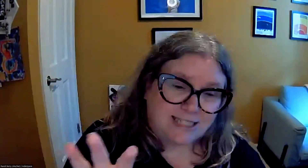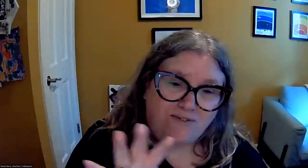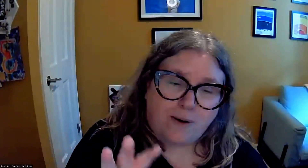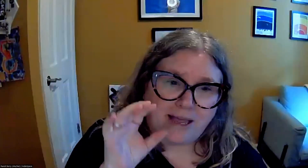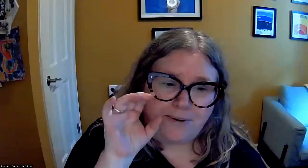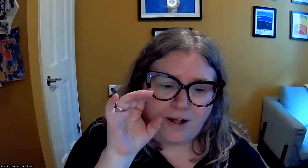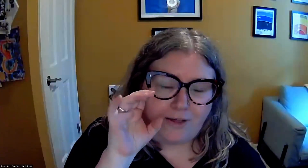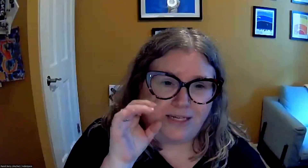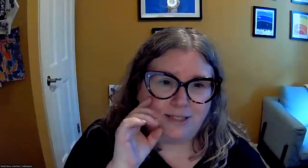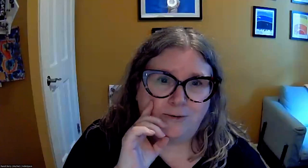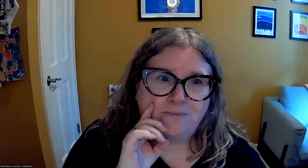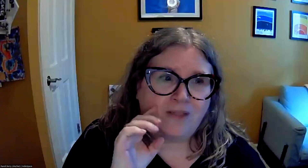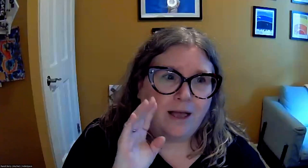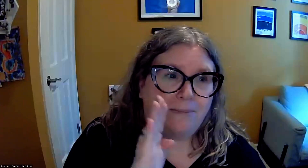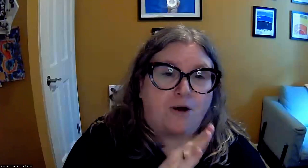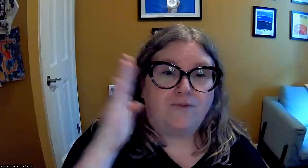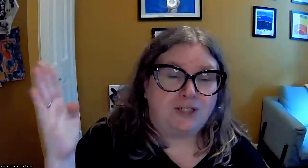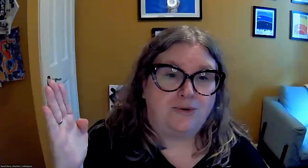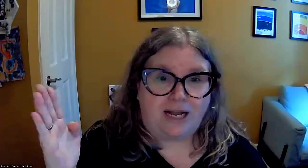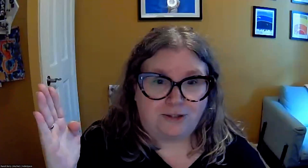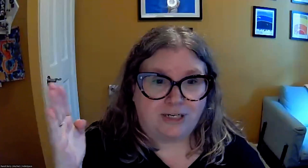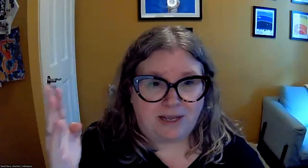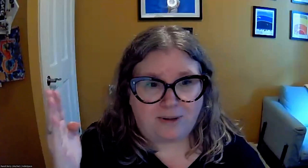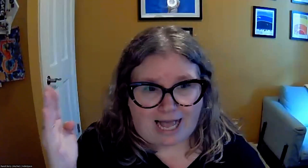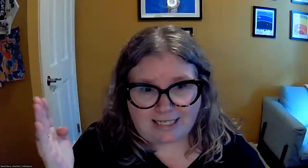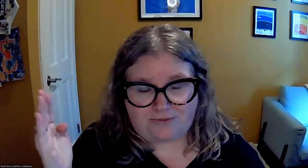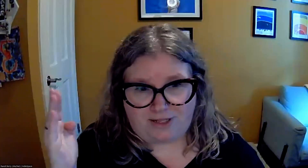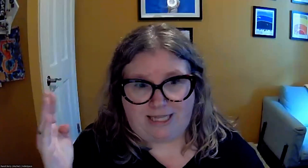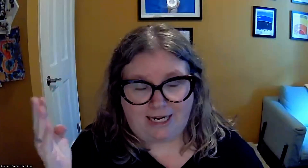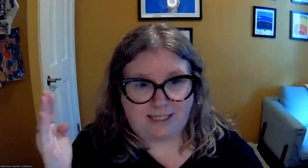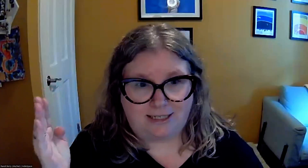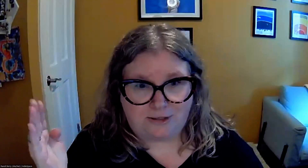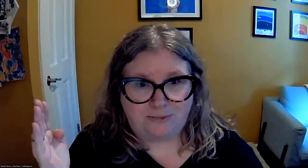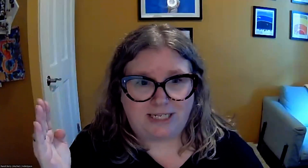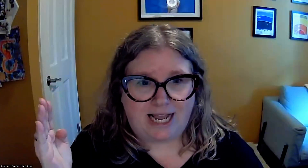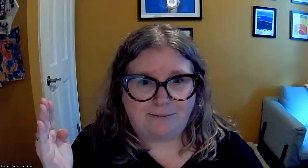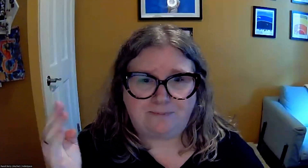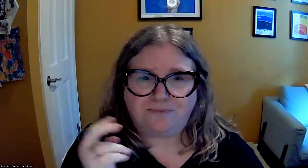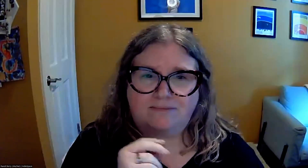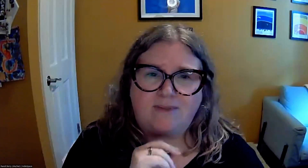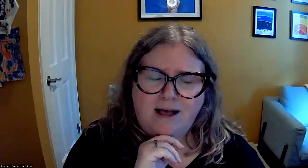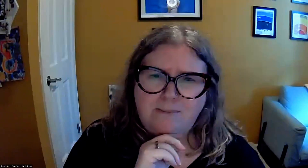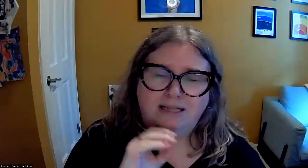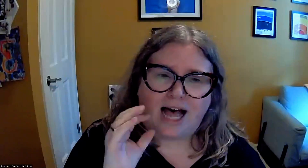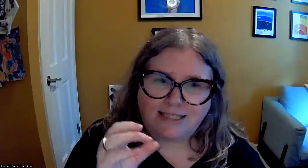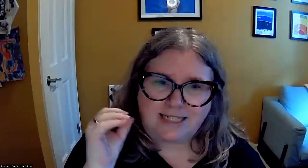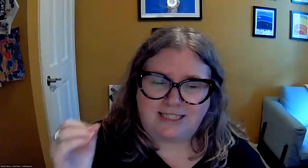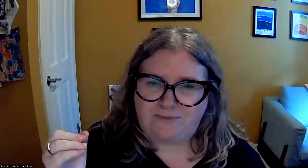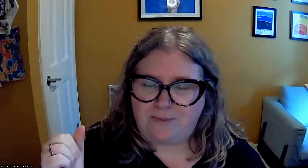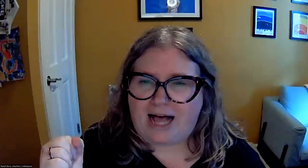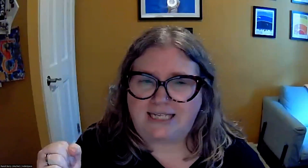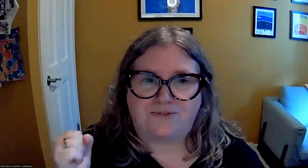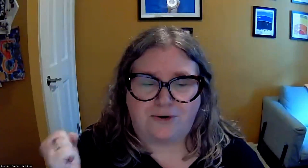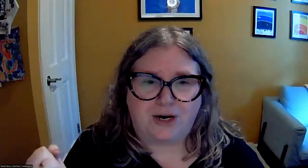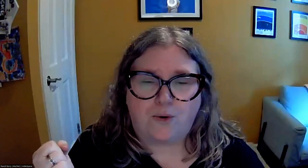There's 64 people on the Zoom, but over 200 people asked for the link to the Zoom today. Lots and